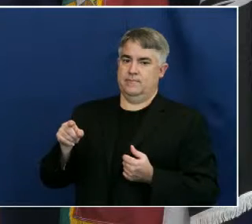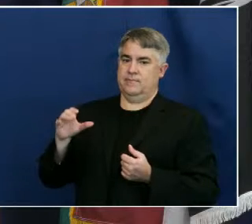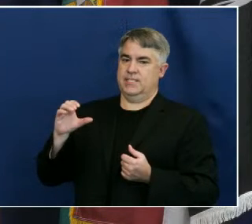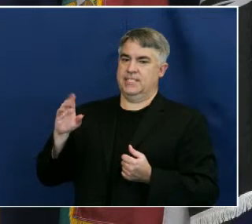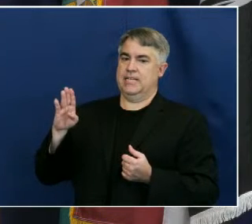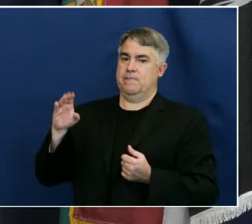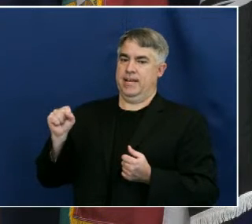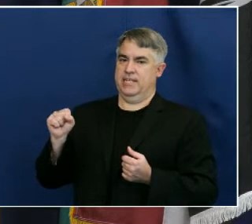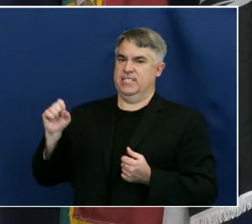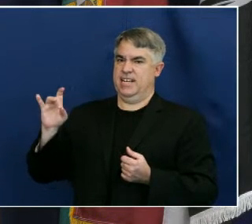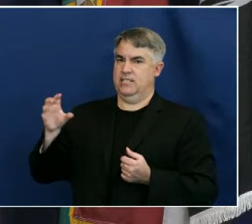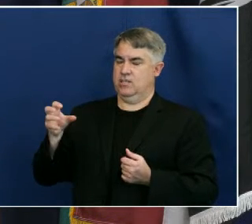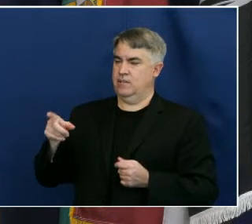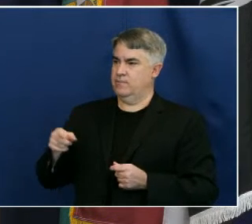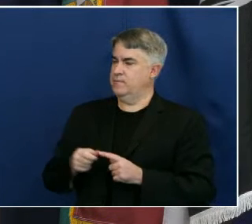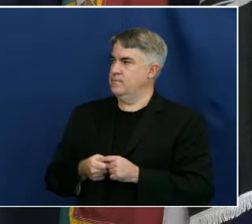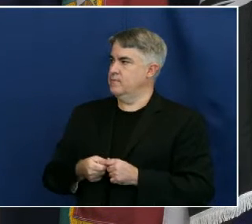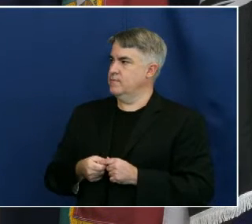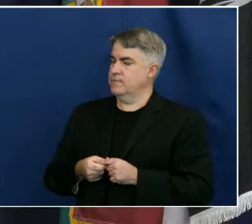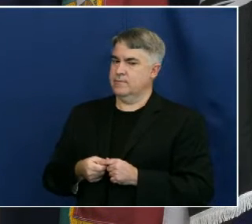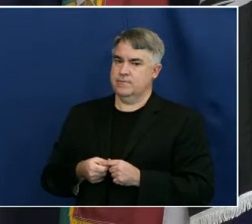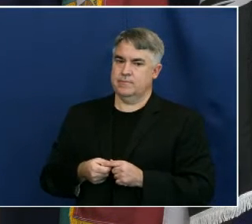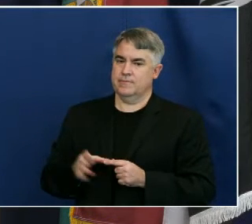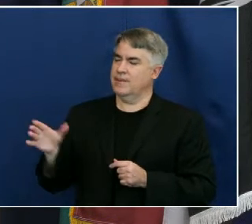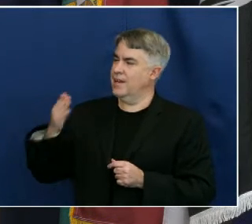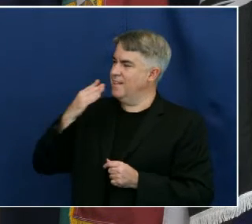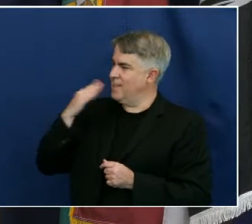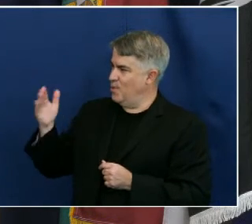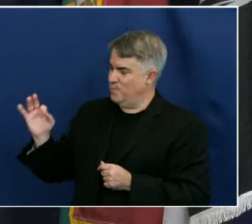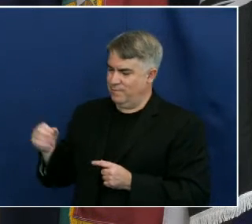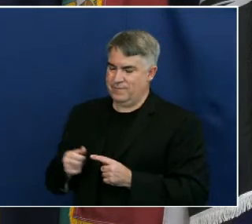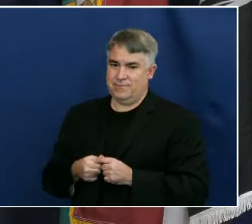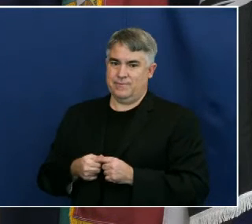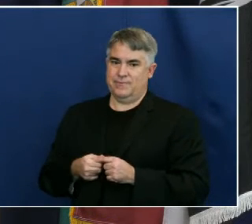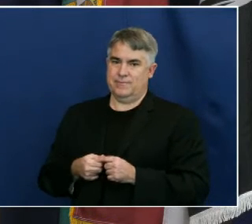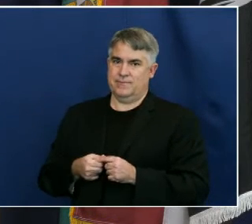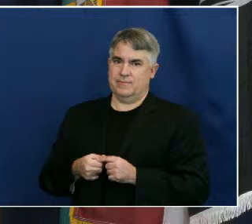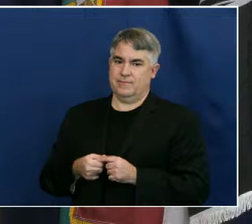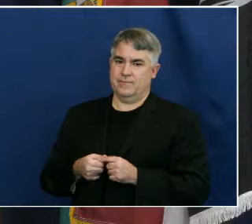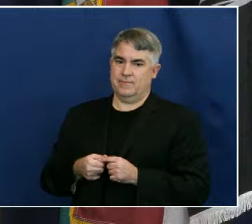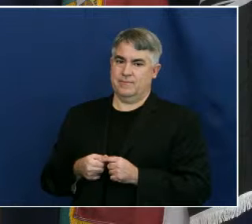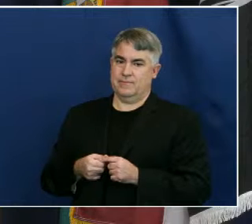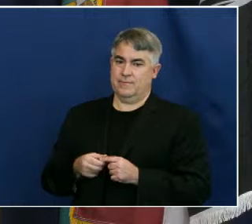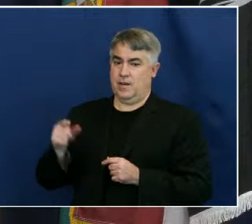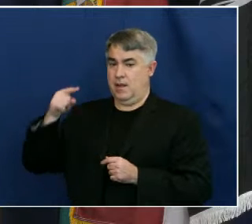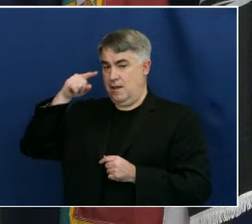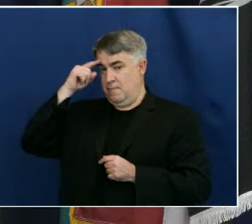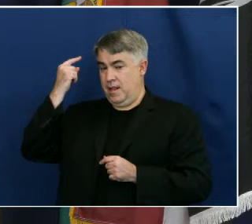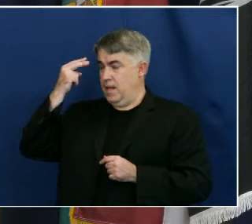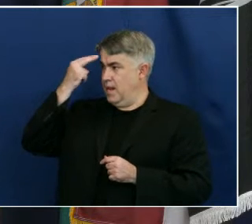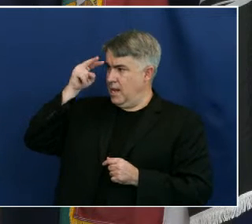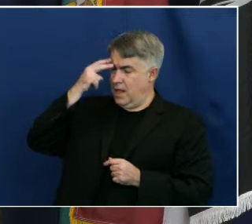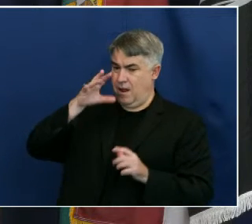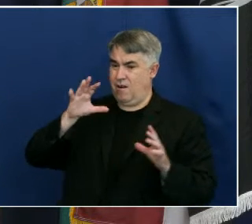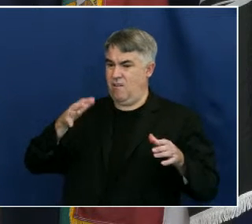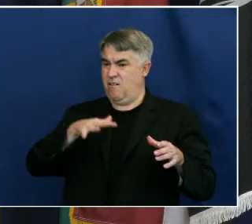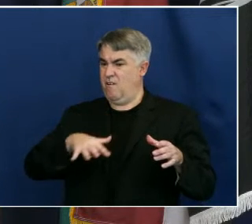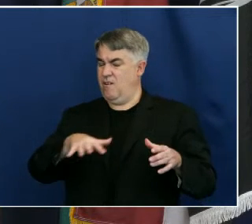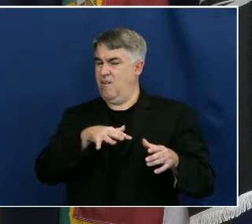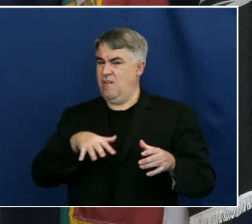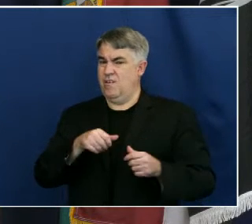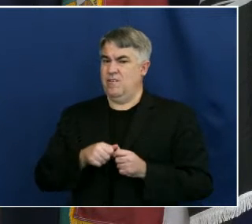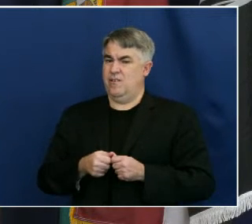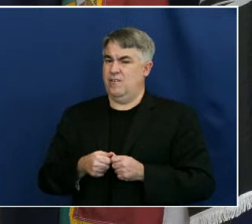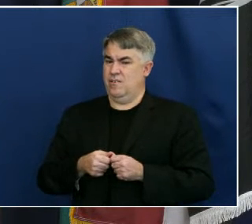Hi, thank you for taking my question. I have two. The first is Blacks and Latinos make up less than 20% of those who have received the